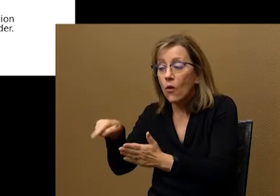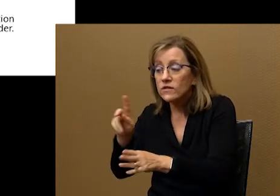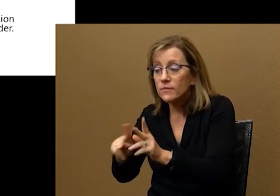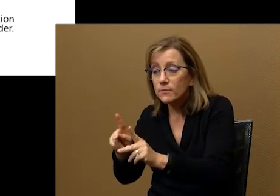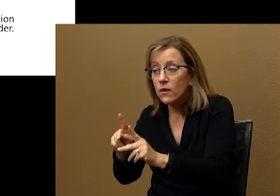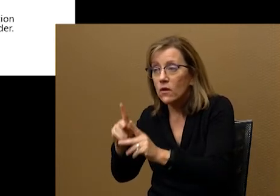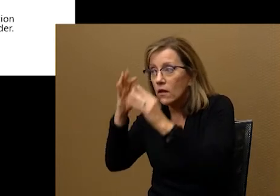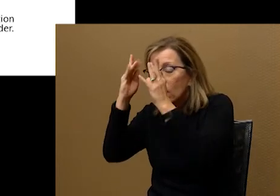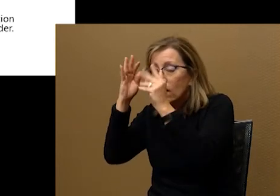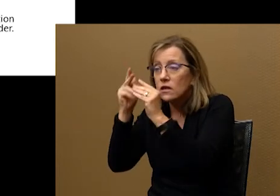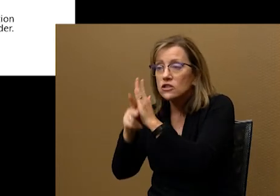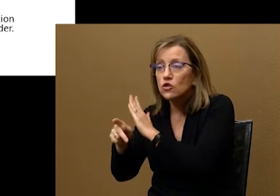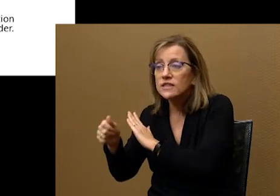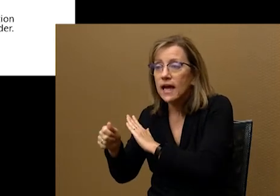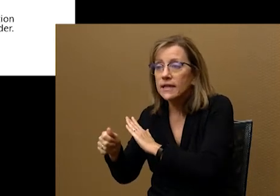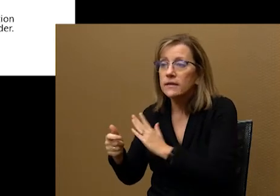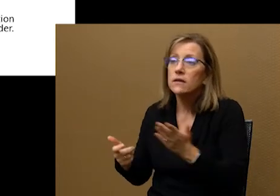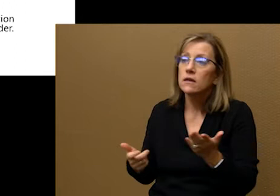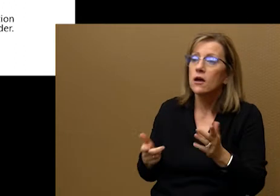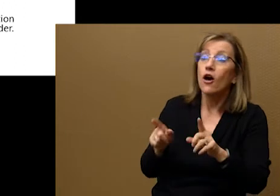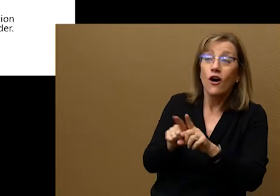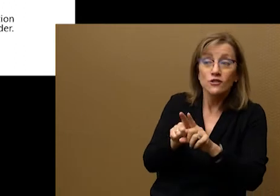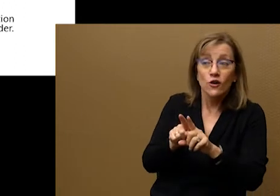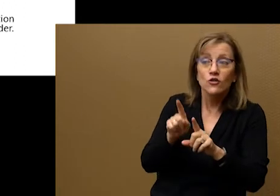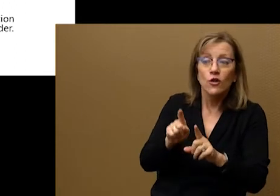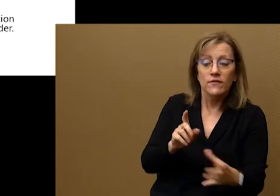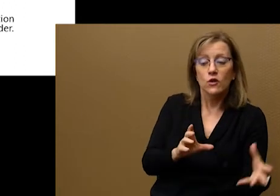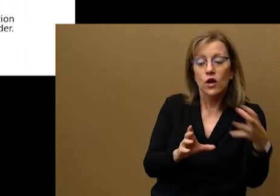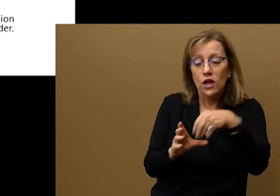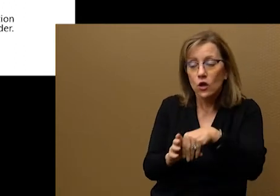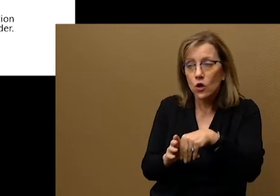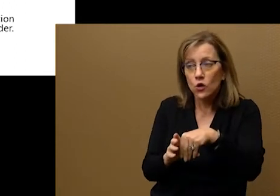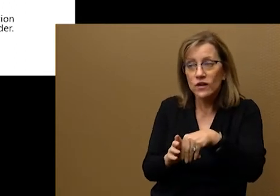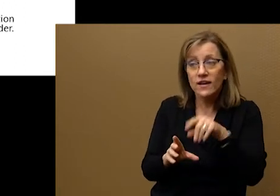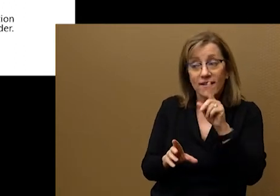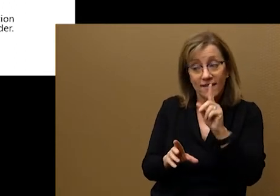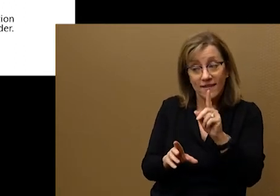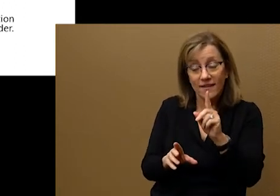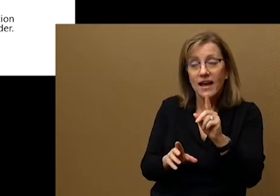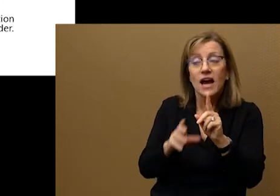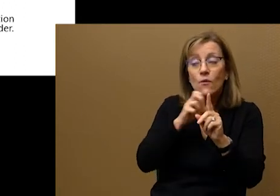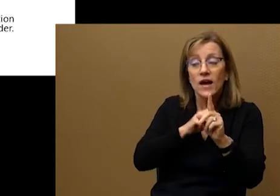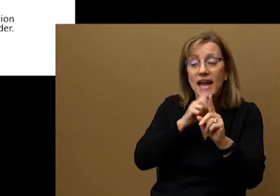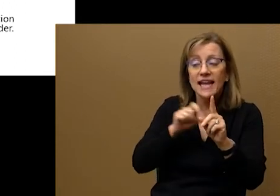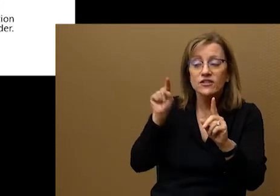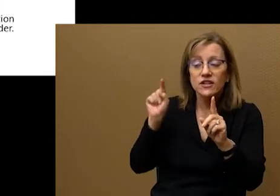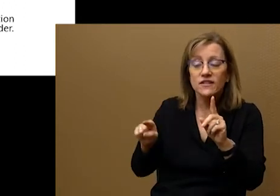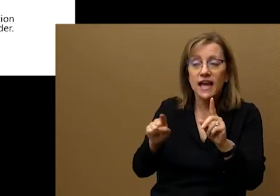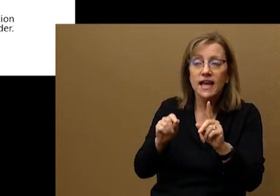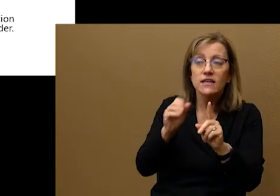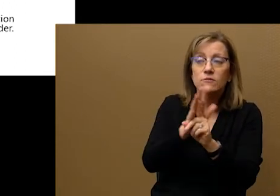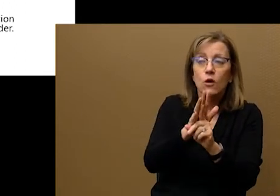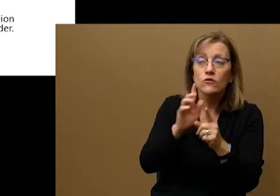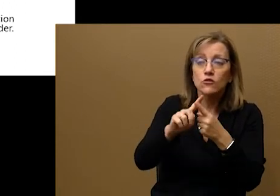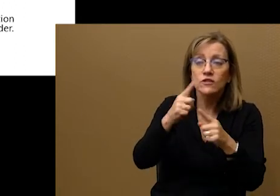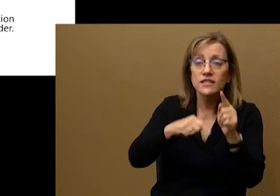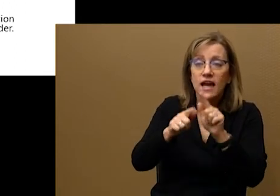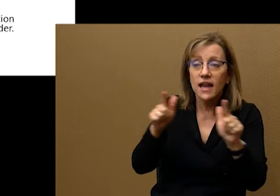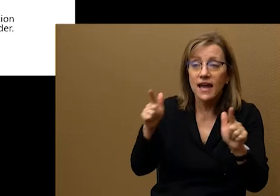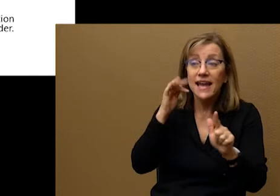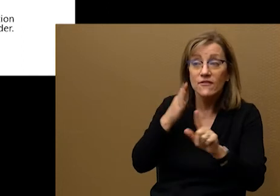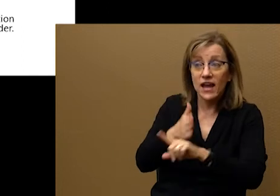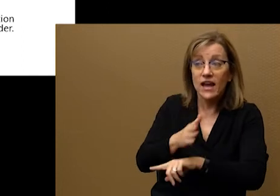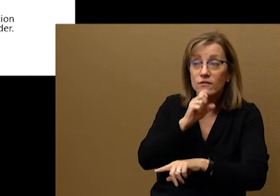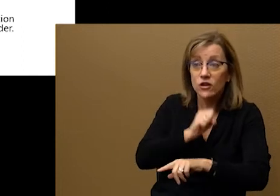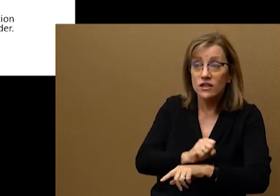But they included the variable of age of exposure to sign language. And they found that if they were exposed to